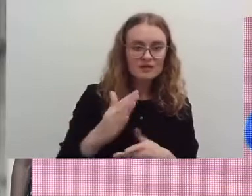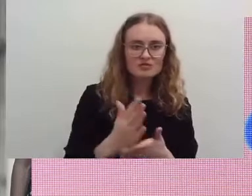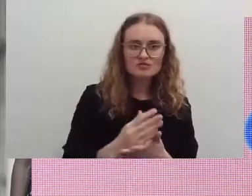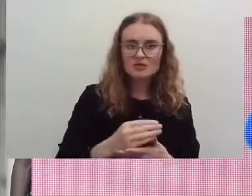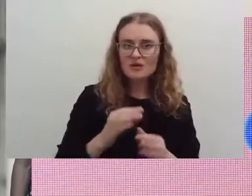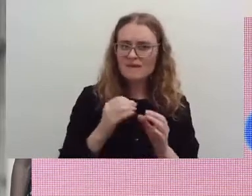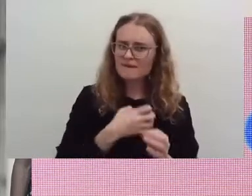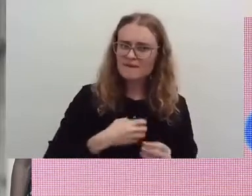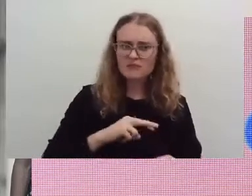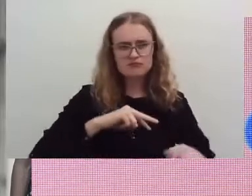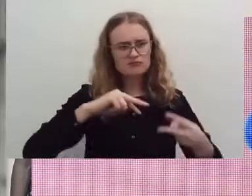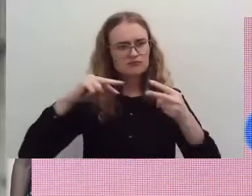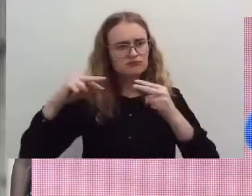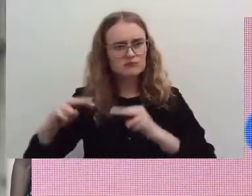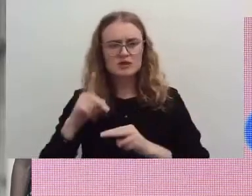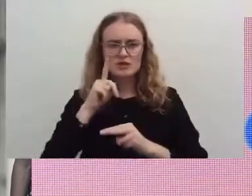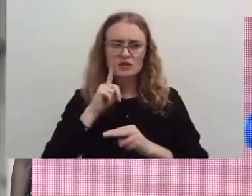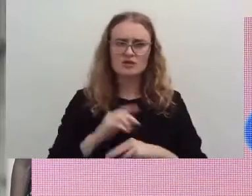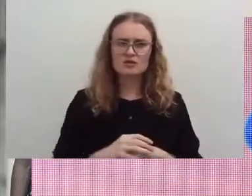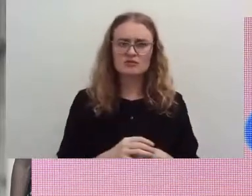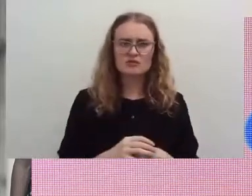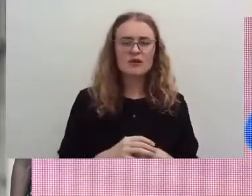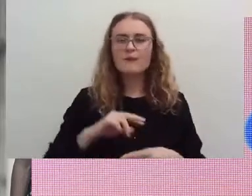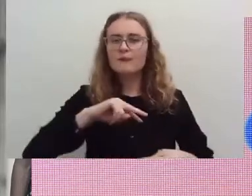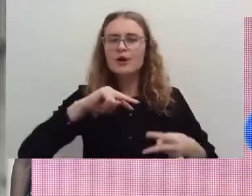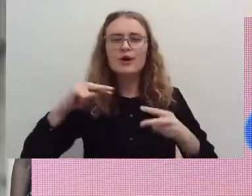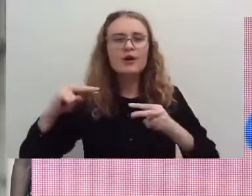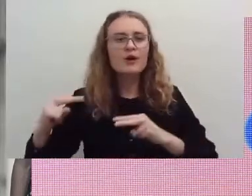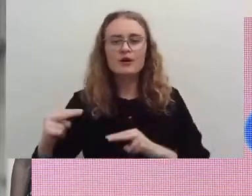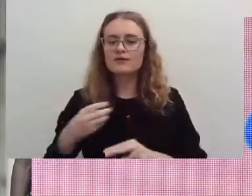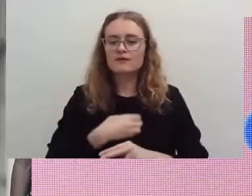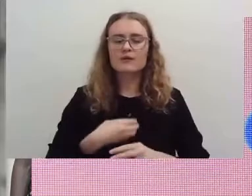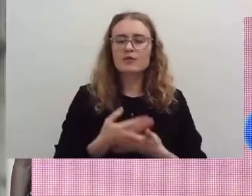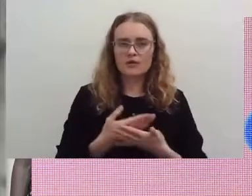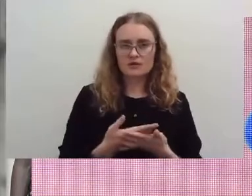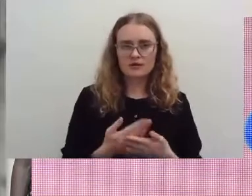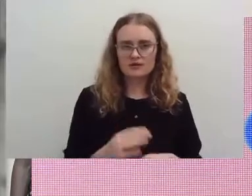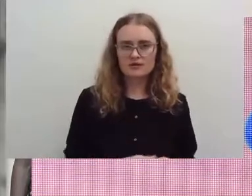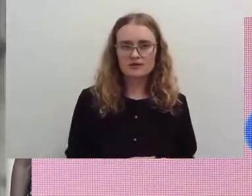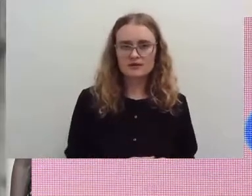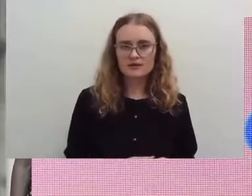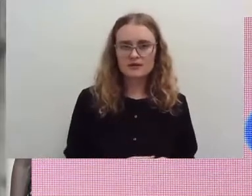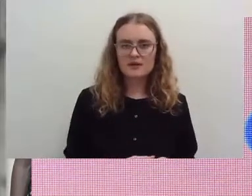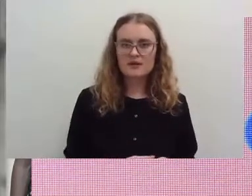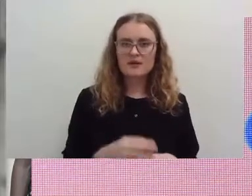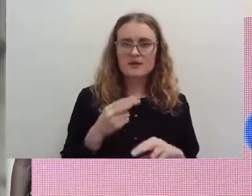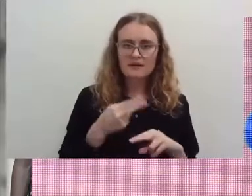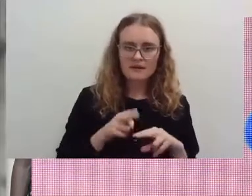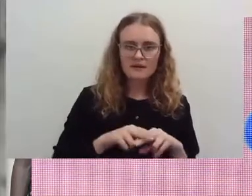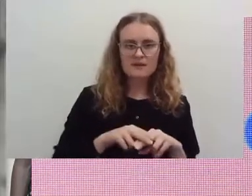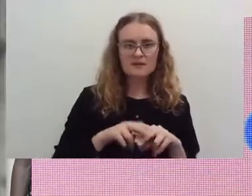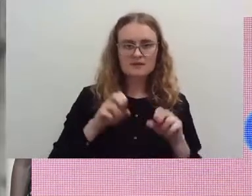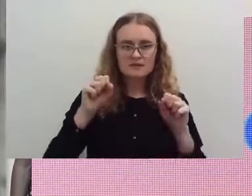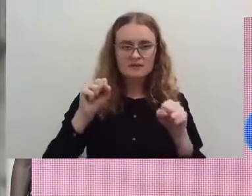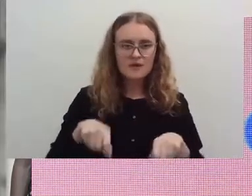trying times, it has become increasingly clear that in order to have the chance to prosper and go as a person, we as a society must